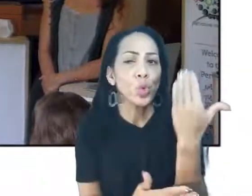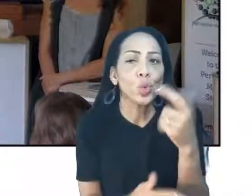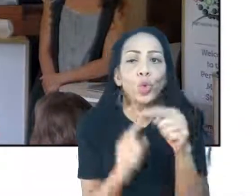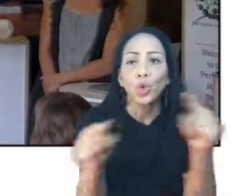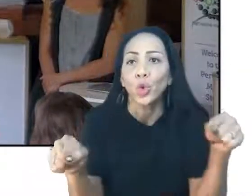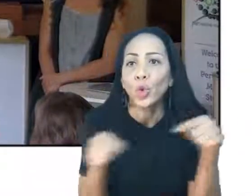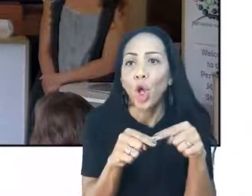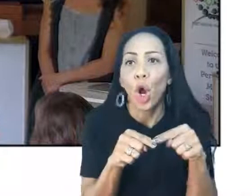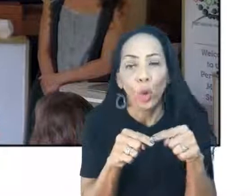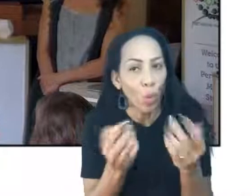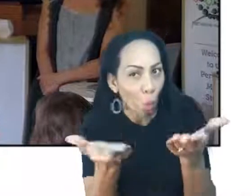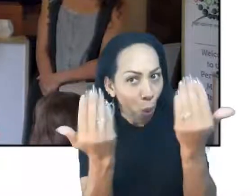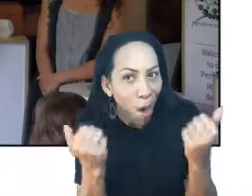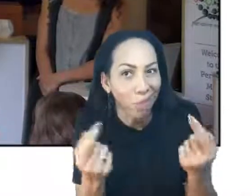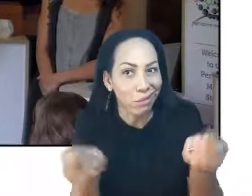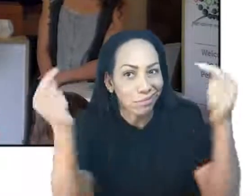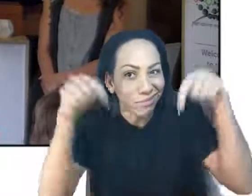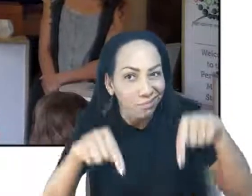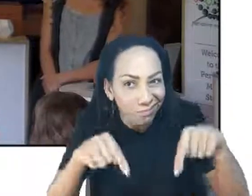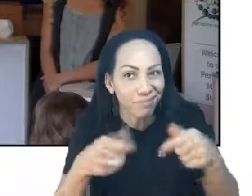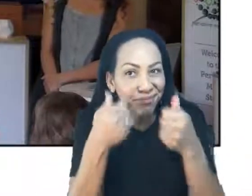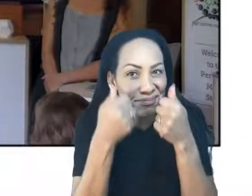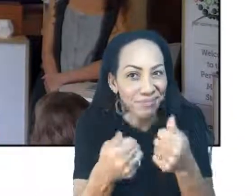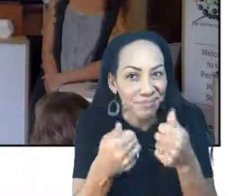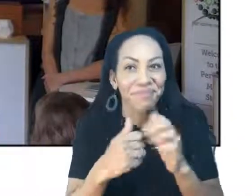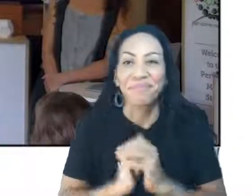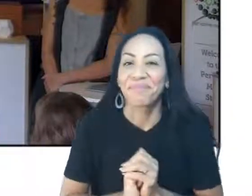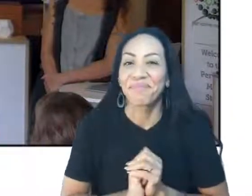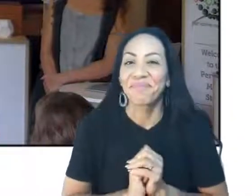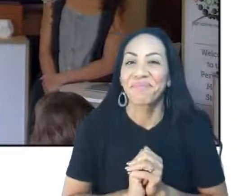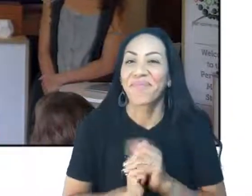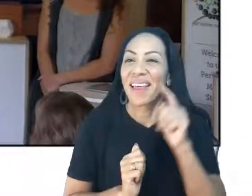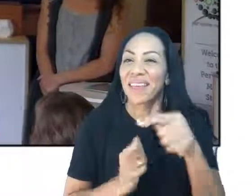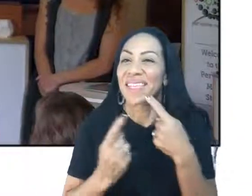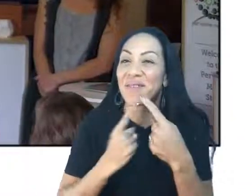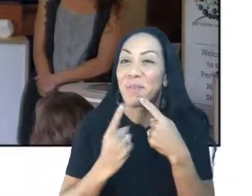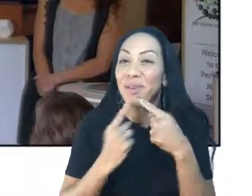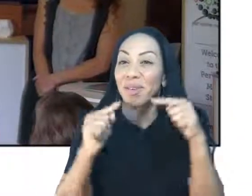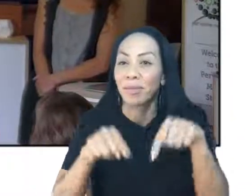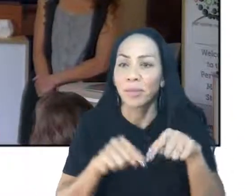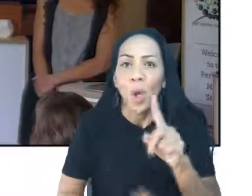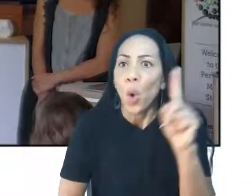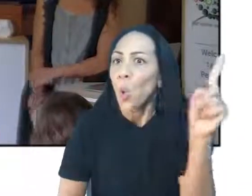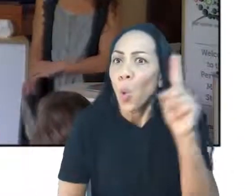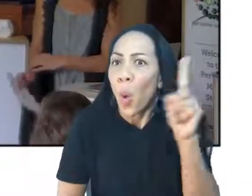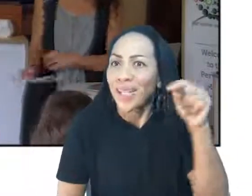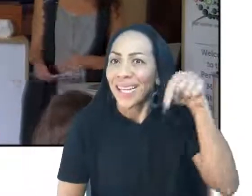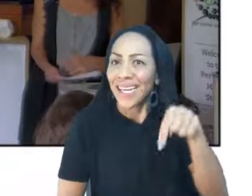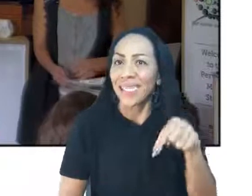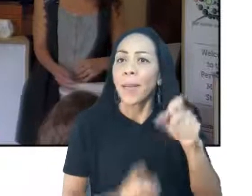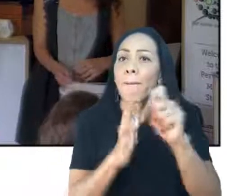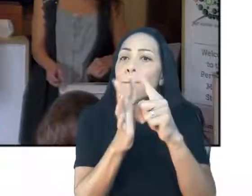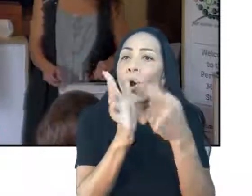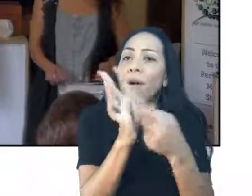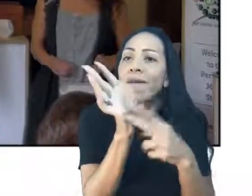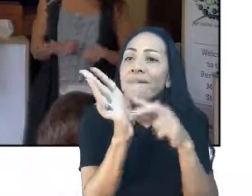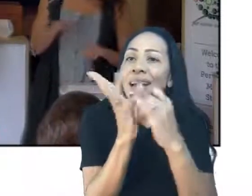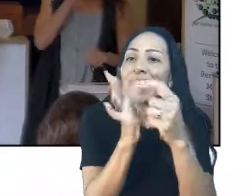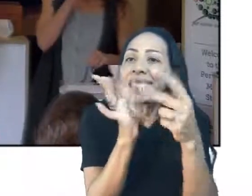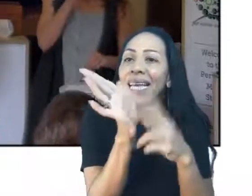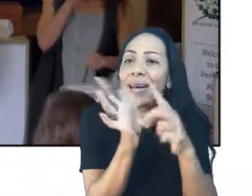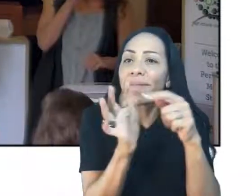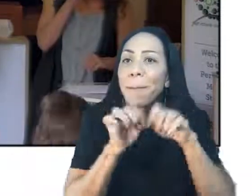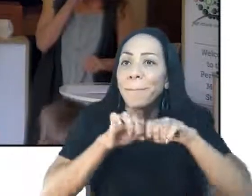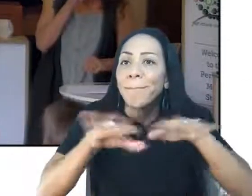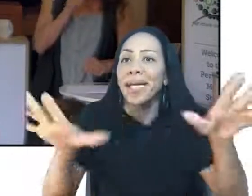up? Welcome. This bit is for you. What is the Pervasive Media Studio? We're a